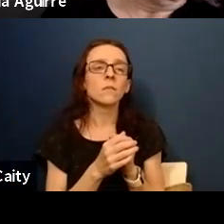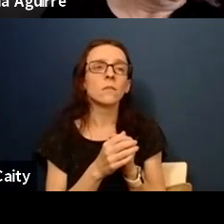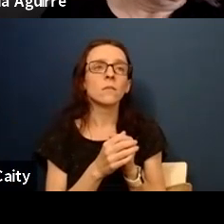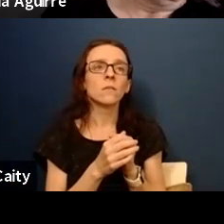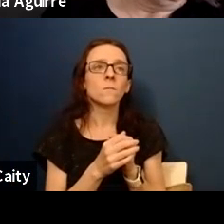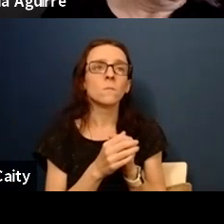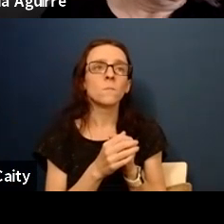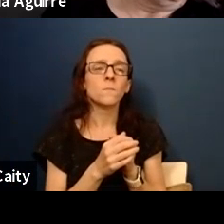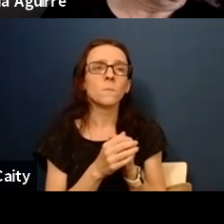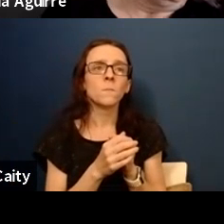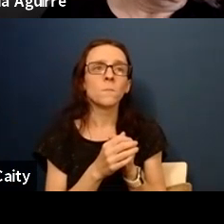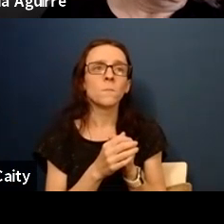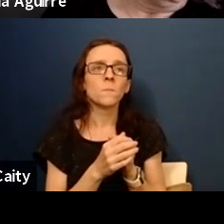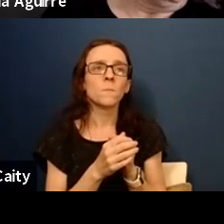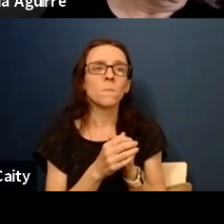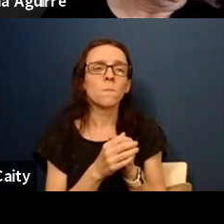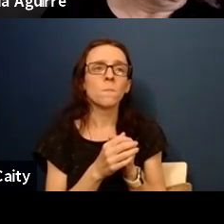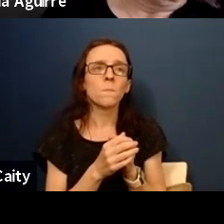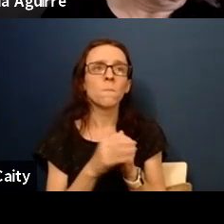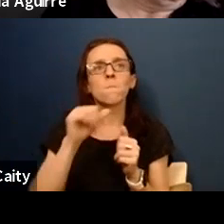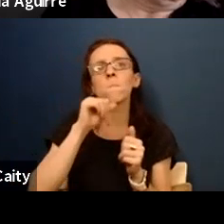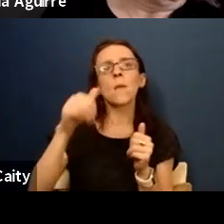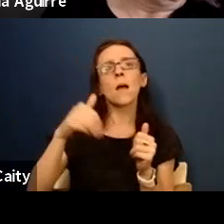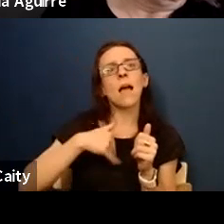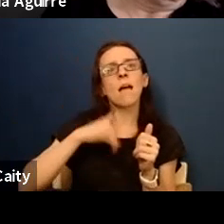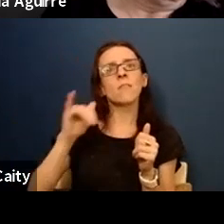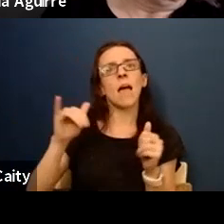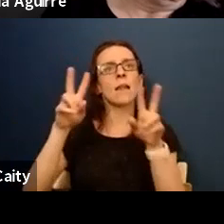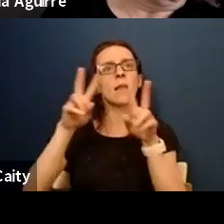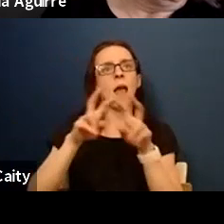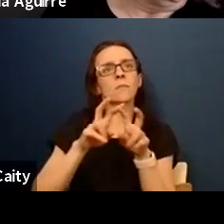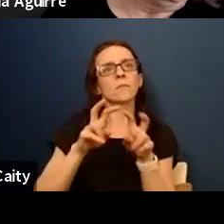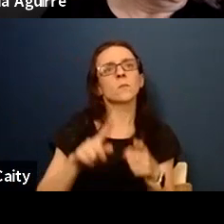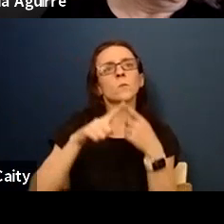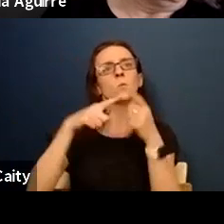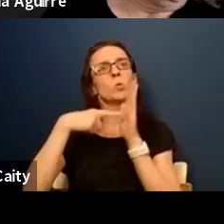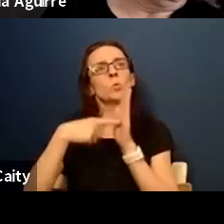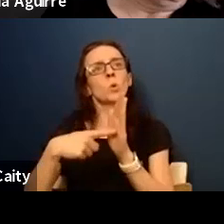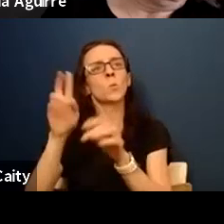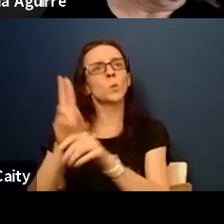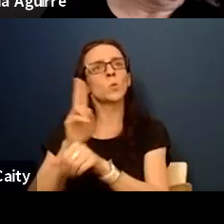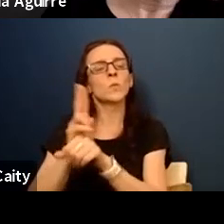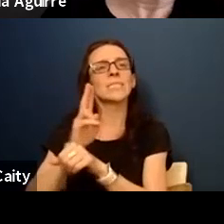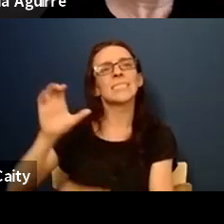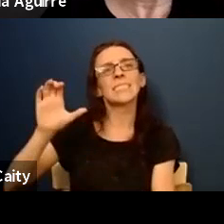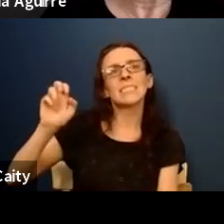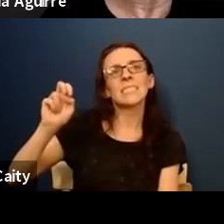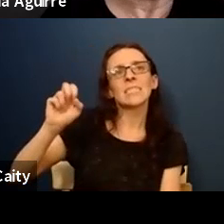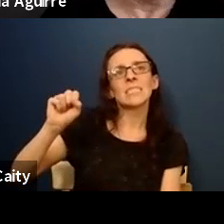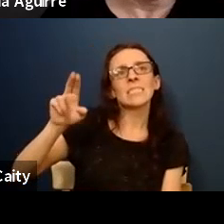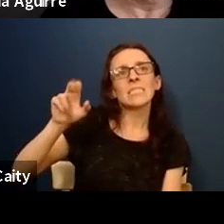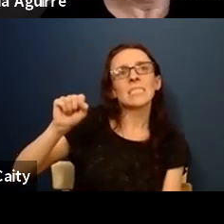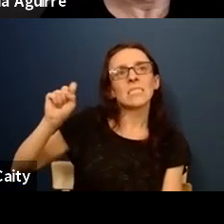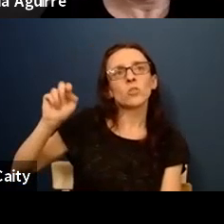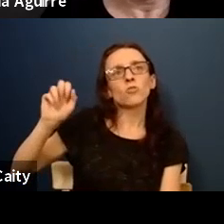the analysis vis-a-vis using census tract data to be able to